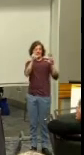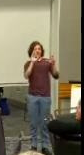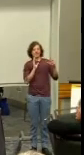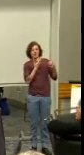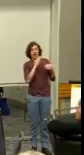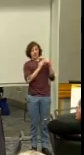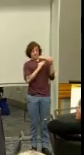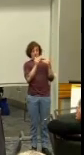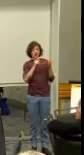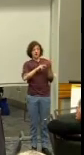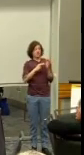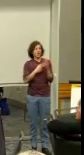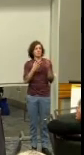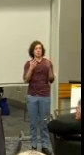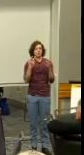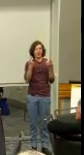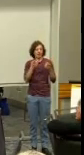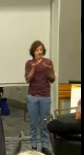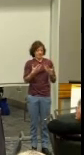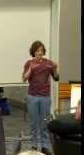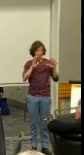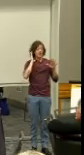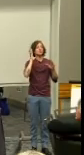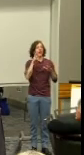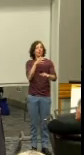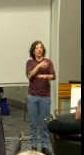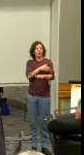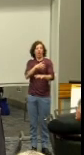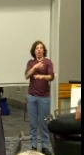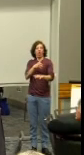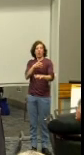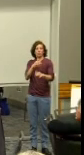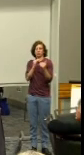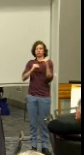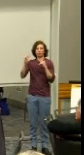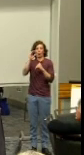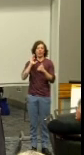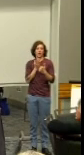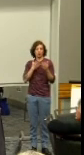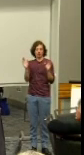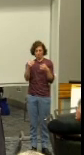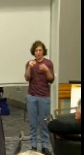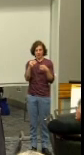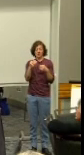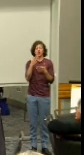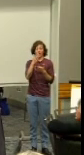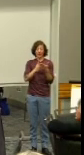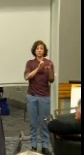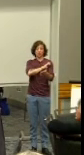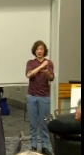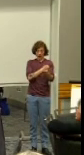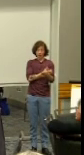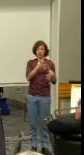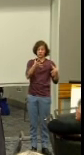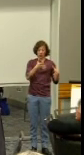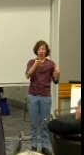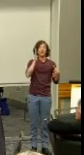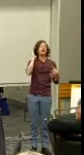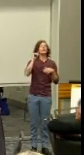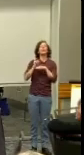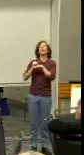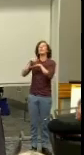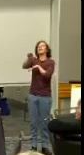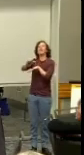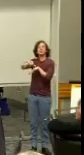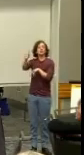power more than our office, and it'll actually, some of that leftover energy will go to offset low-income family households